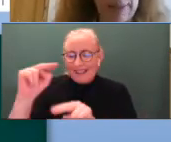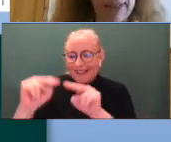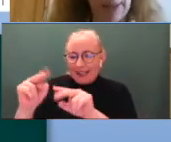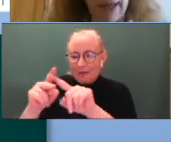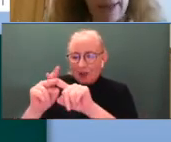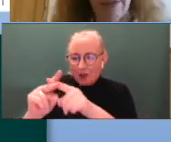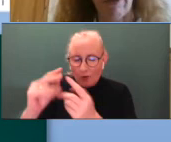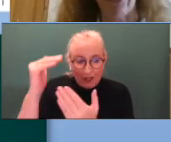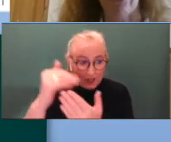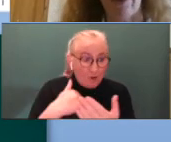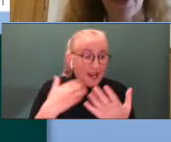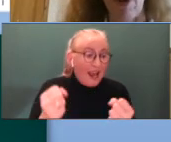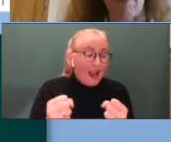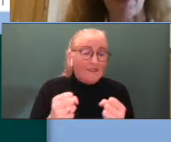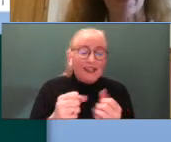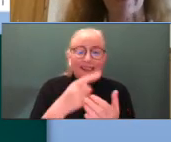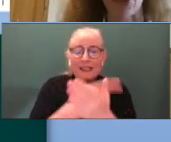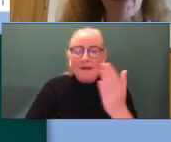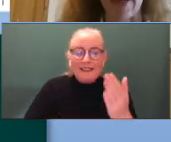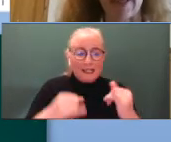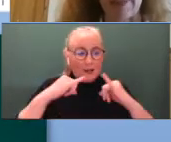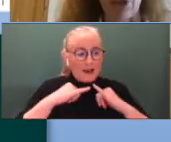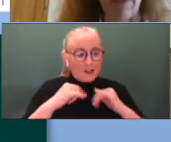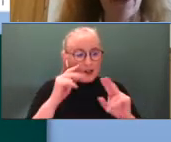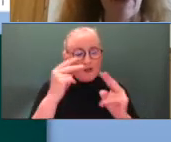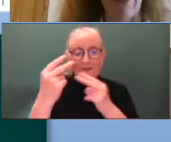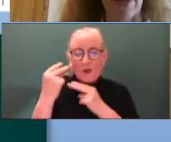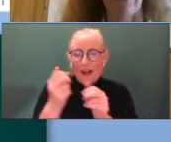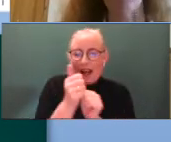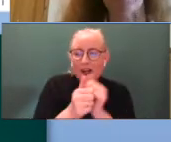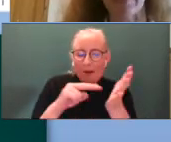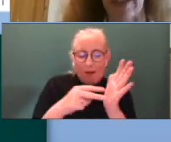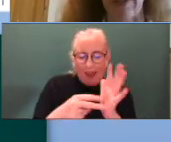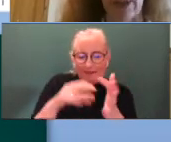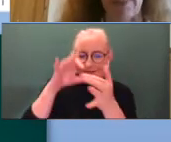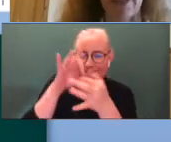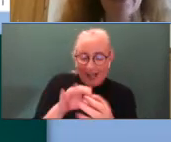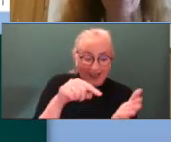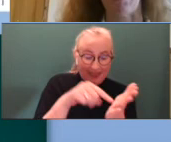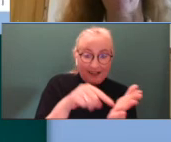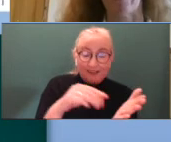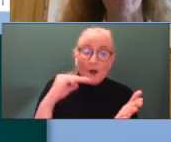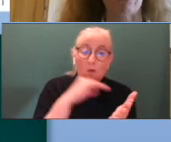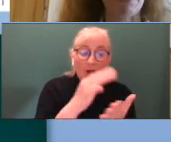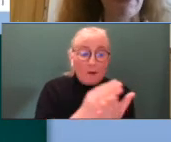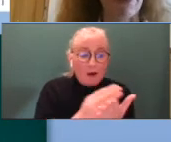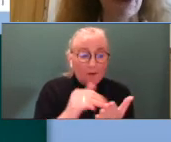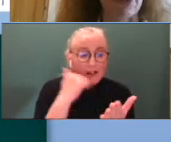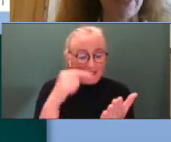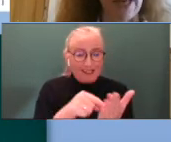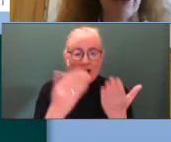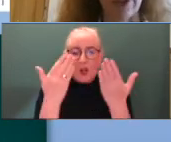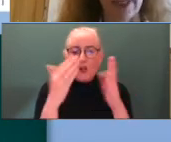the disability capacity review from the department and the action plan is being drafted around that. That will be significant because that will provide the roadmap